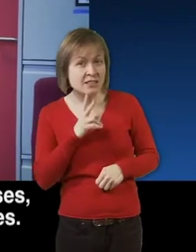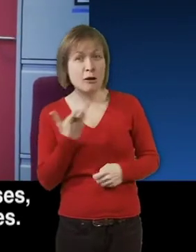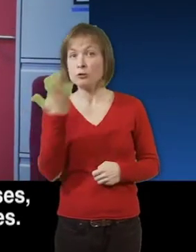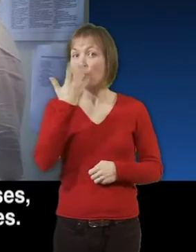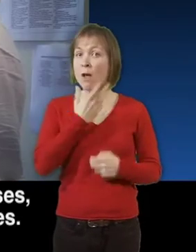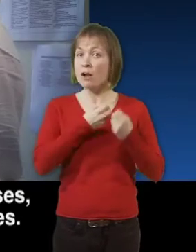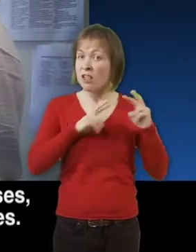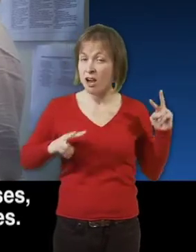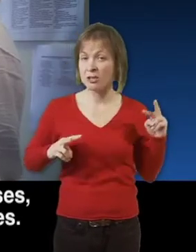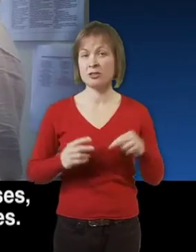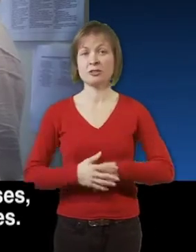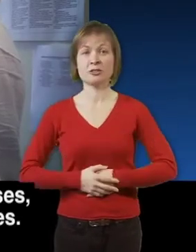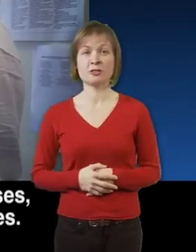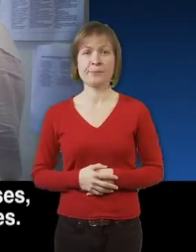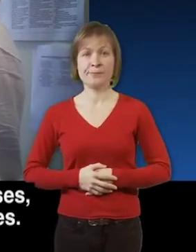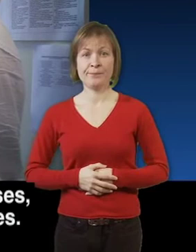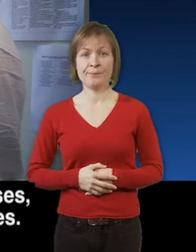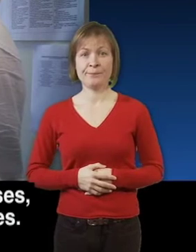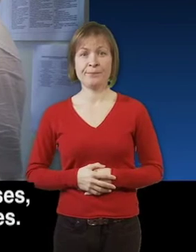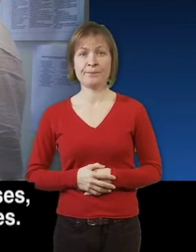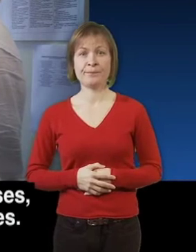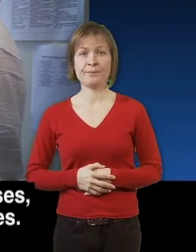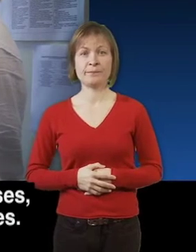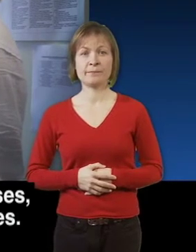or school nurses.